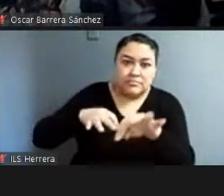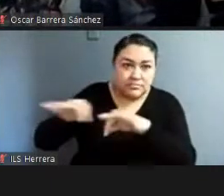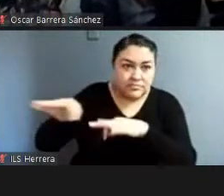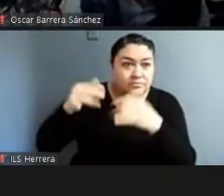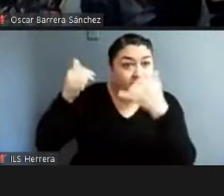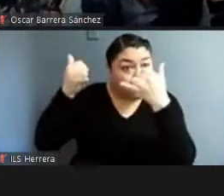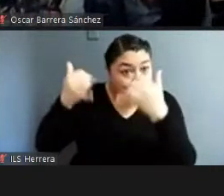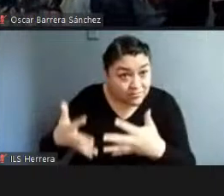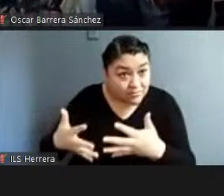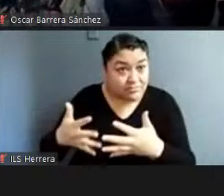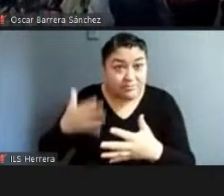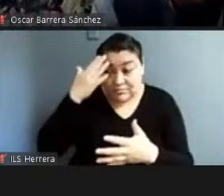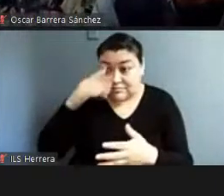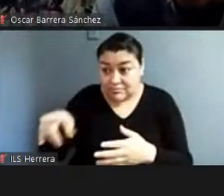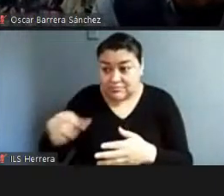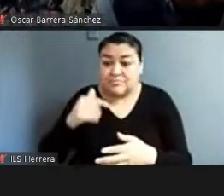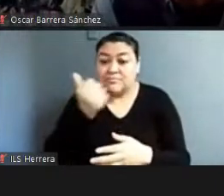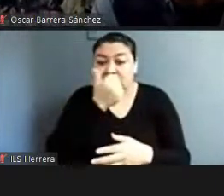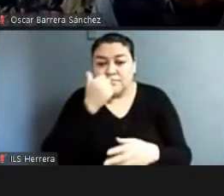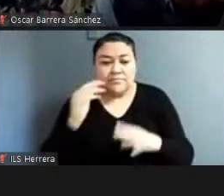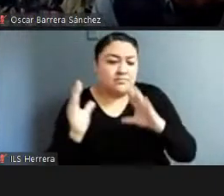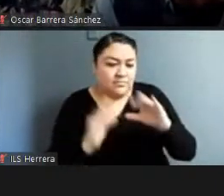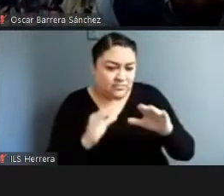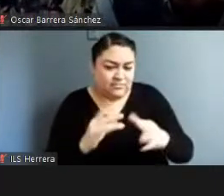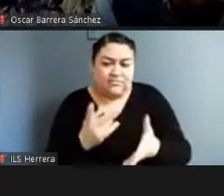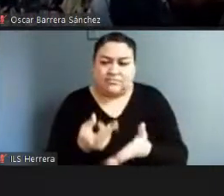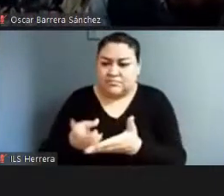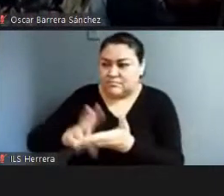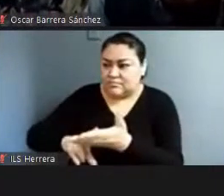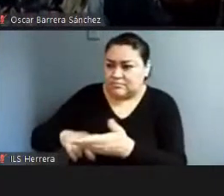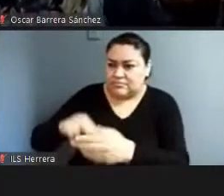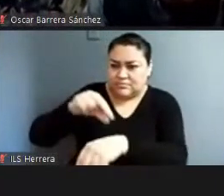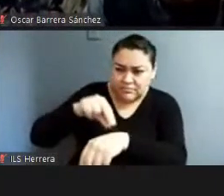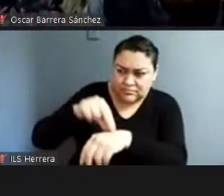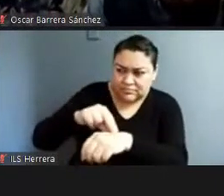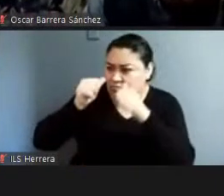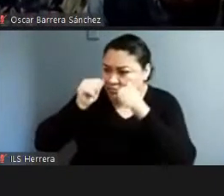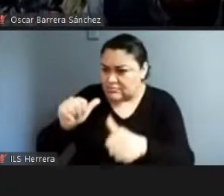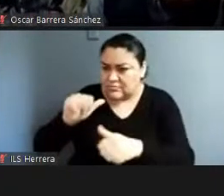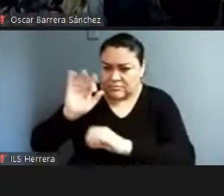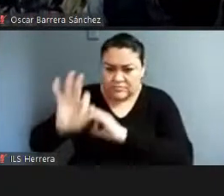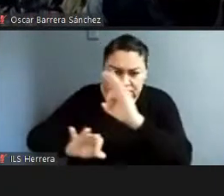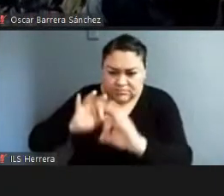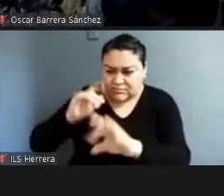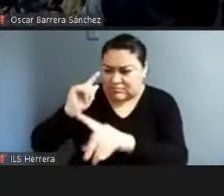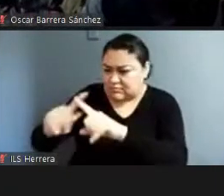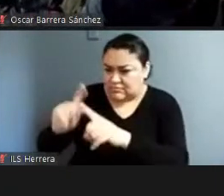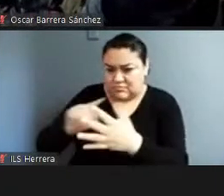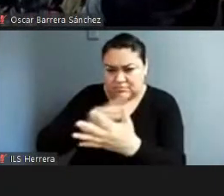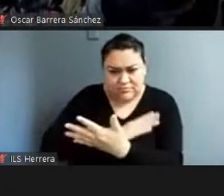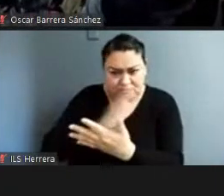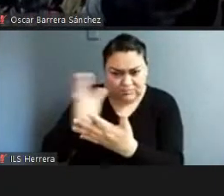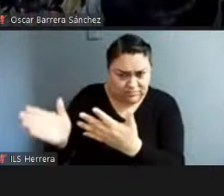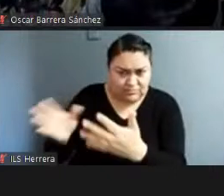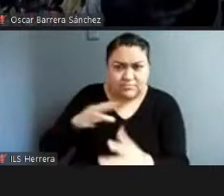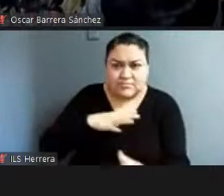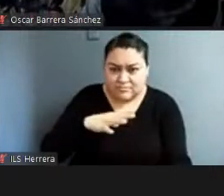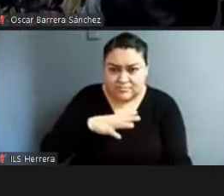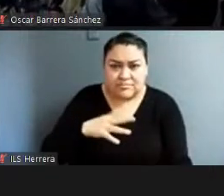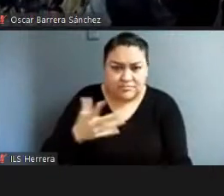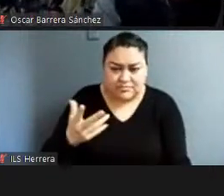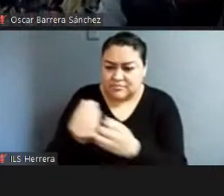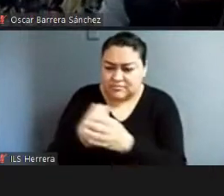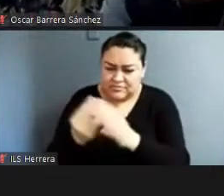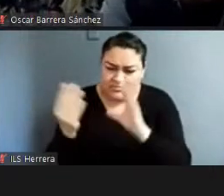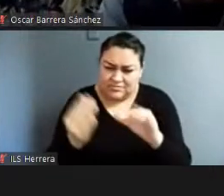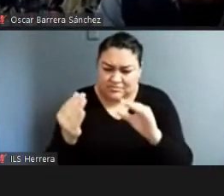trainee difficulties, when there isn't often any recognition in pay or otherwise? And